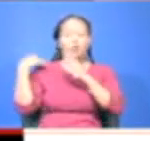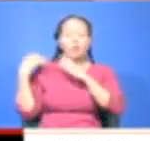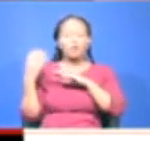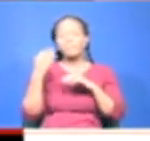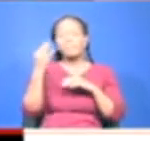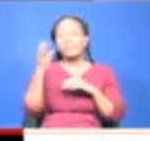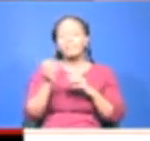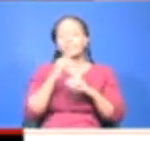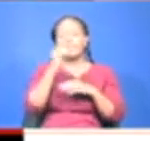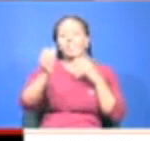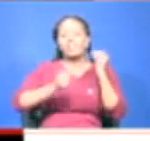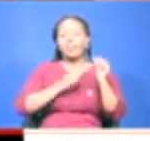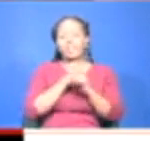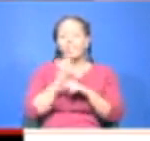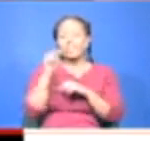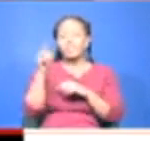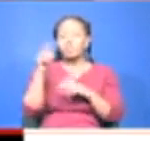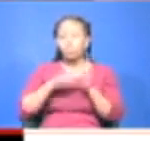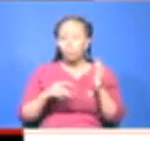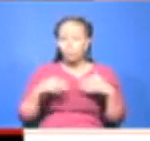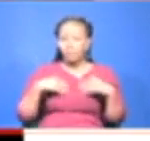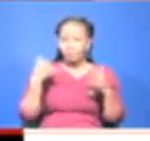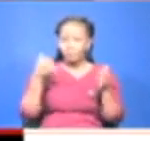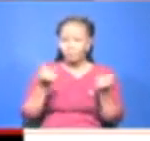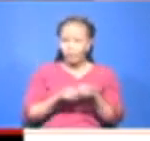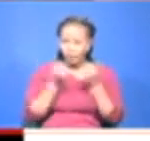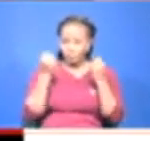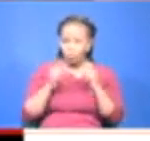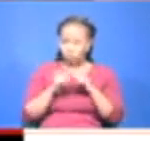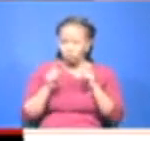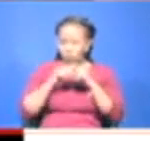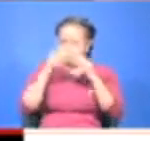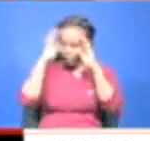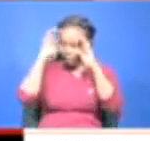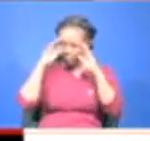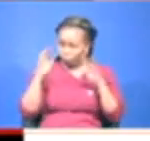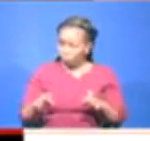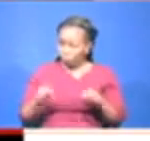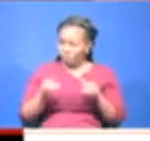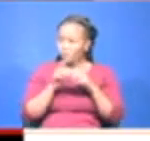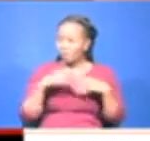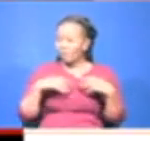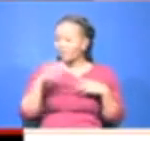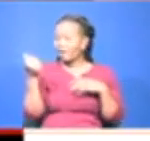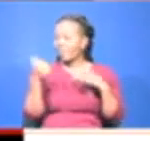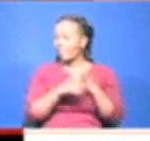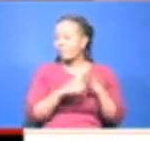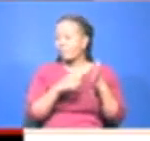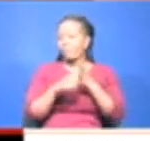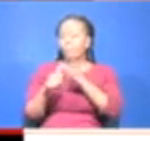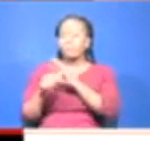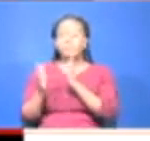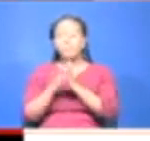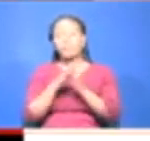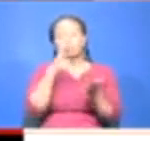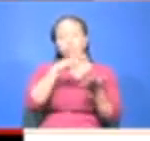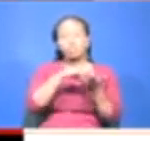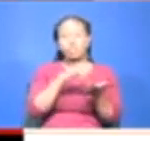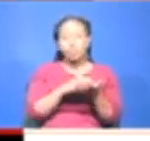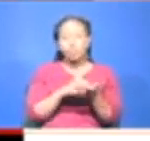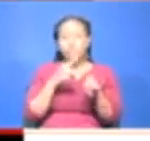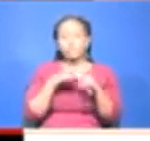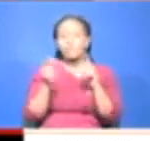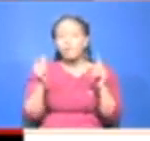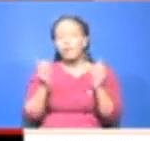achieved on the back of the Green Revolution. Yeah. It comes with other problems today, and our soil is in such terrible condition. But in terms of feeding the